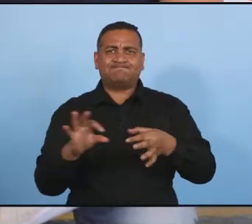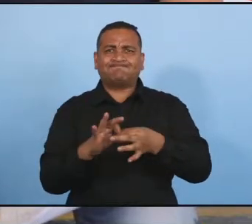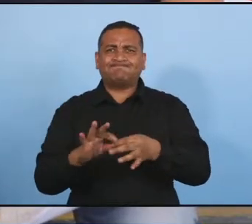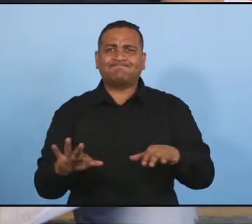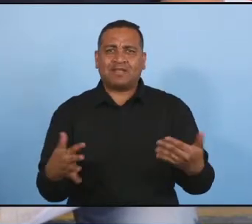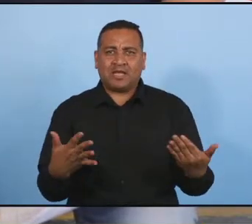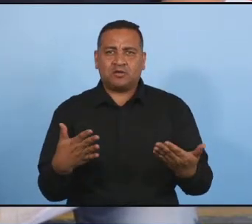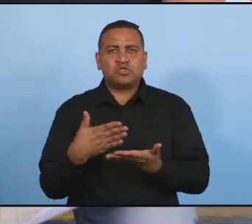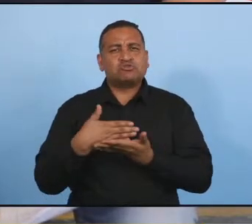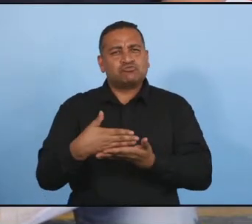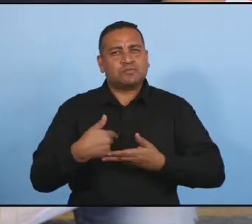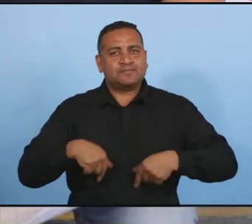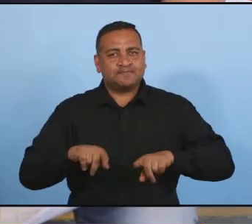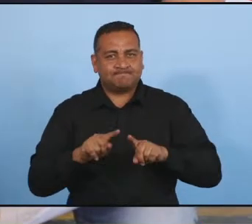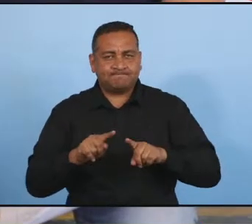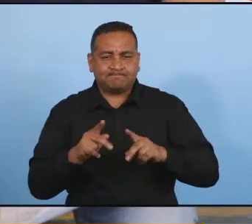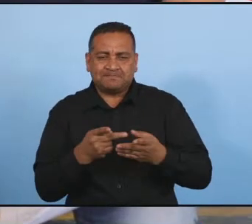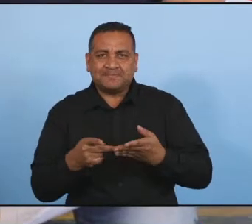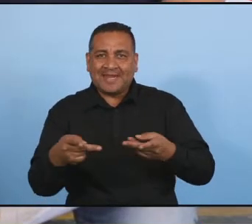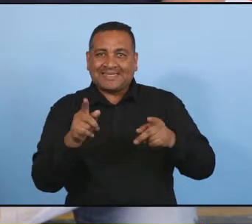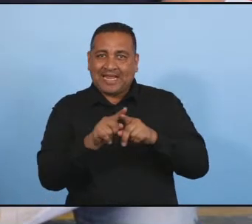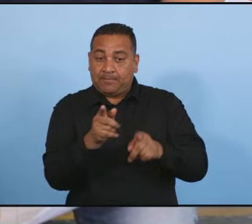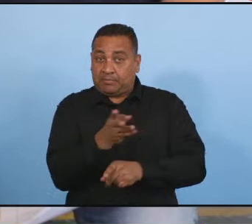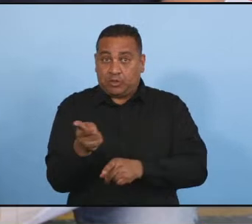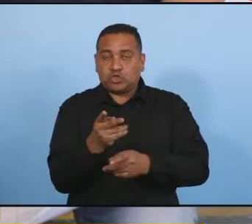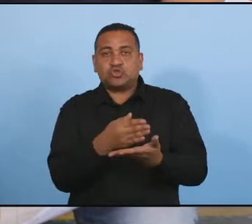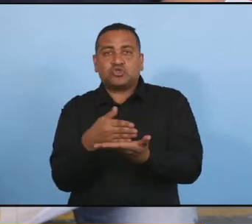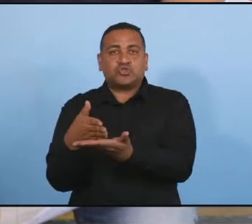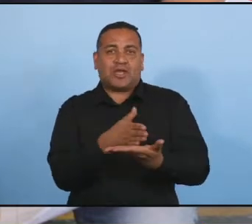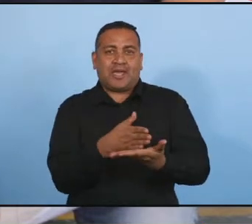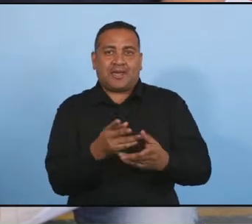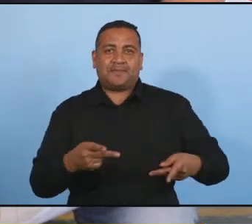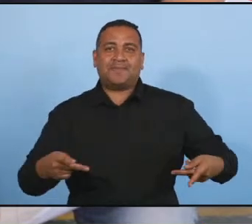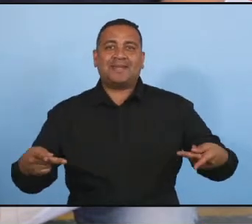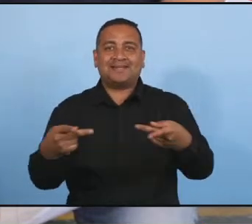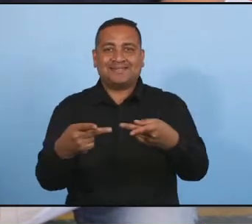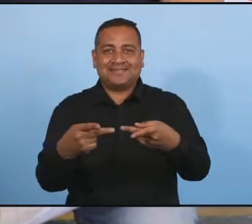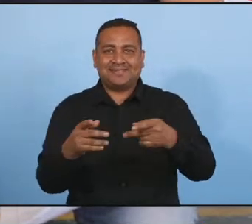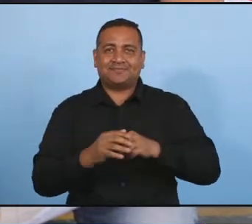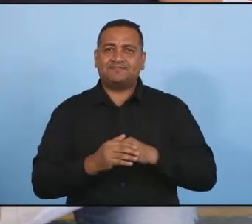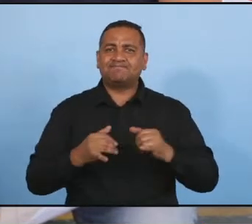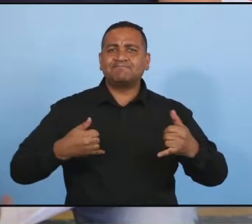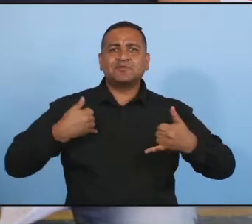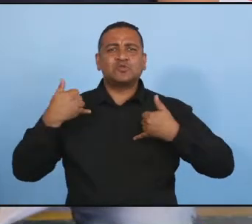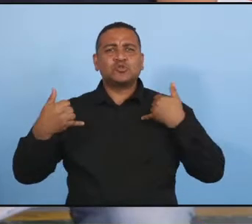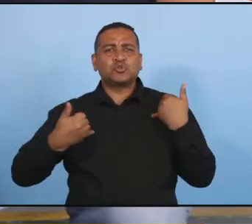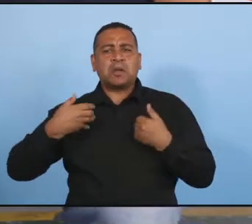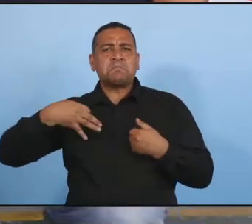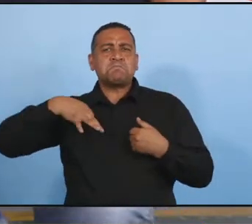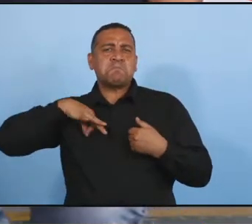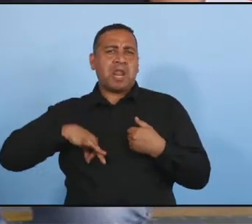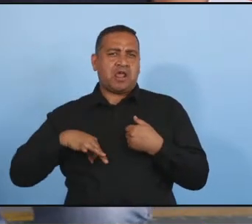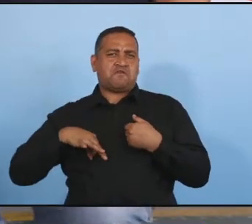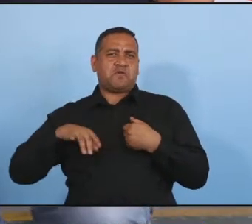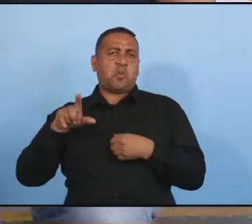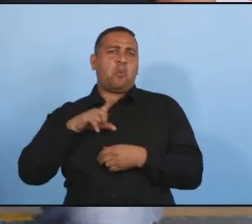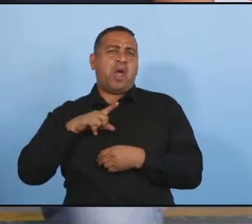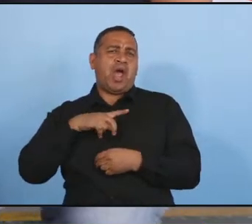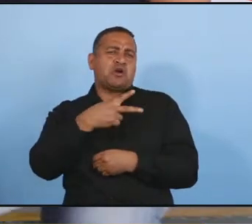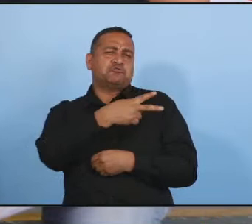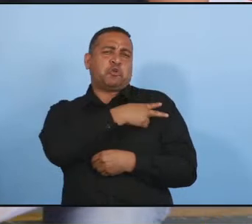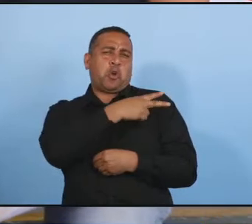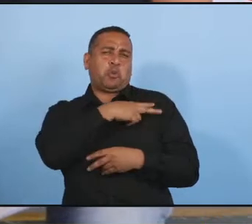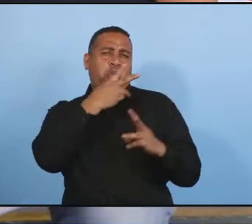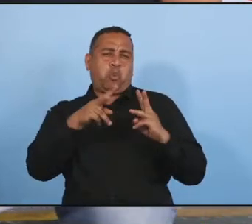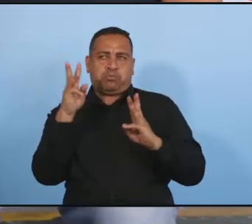Okay. And probably enjoy some of the benefits of the security of having the Navy. I was just actually going to say that.